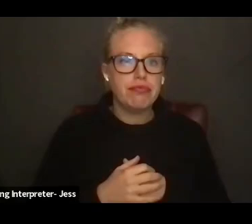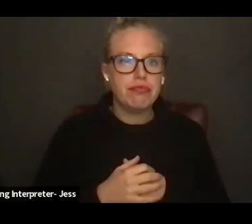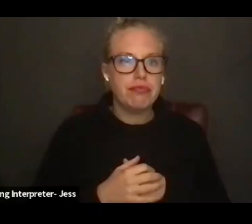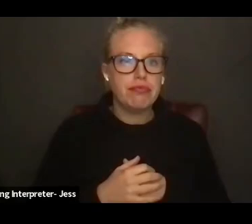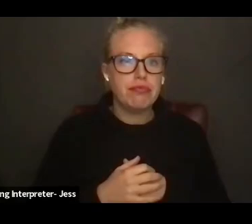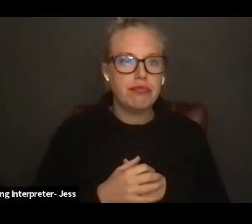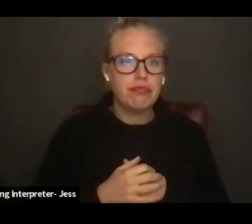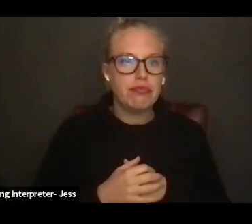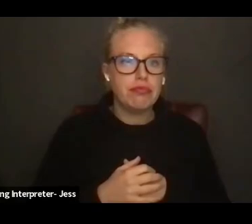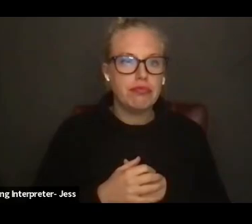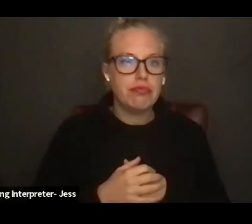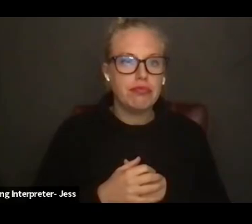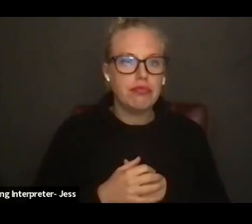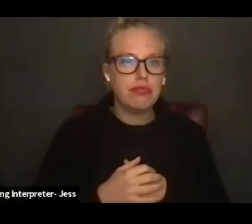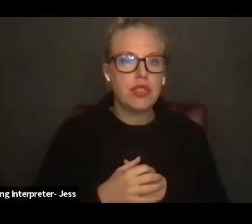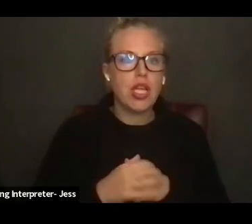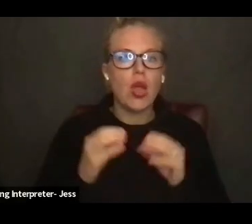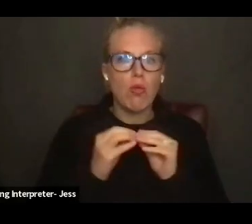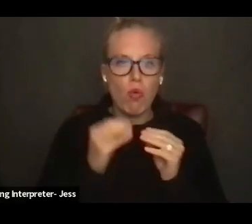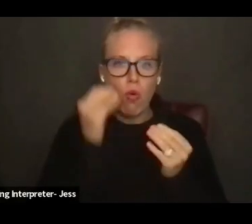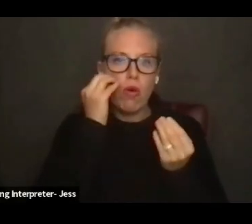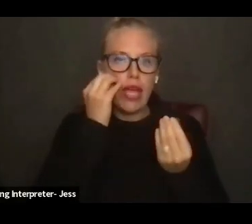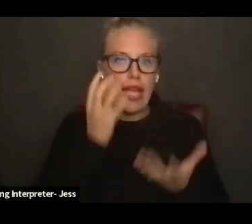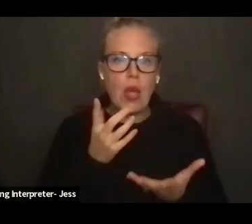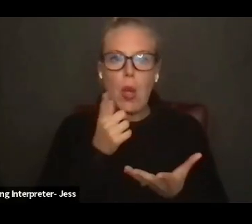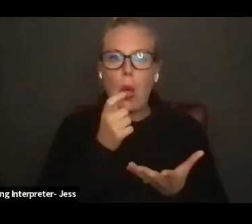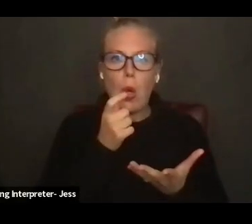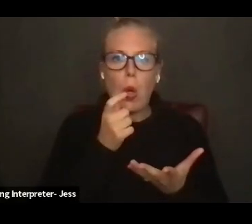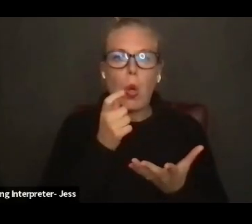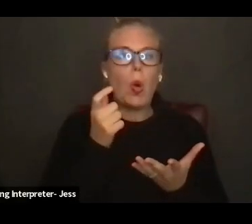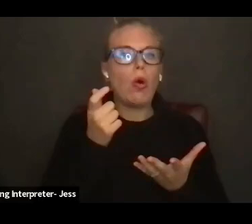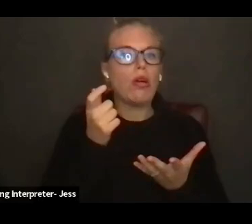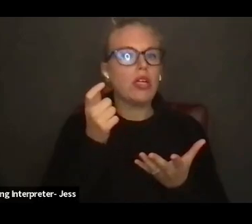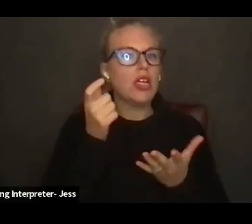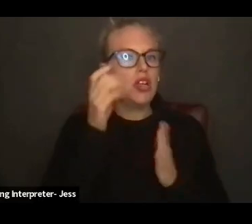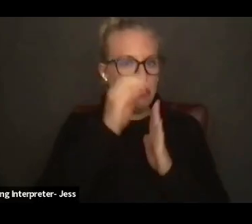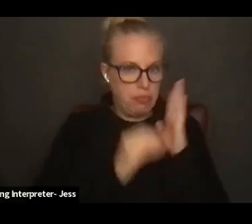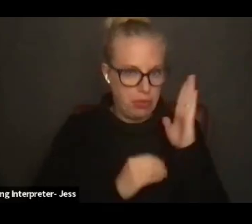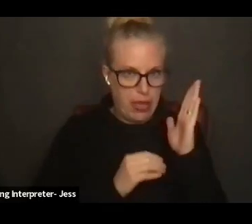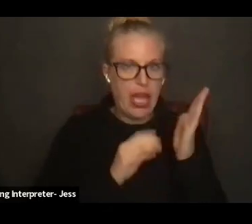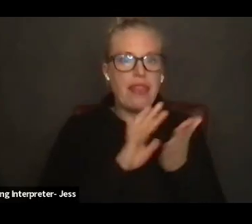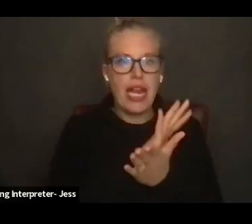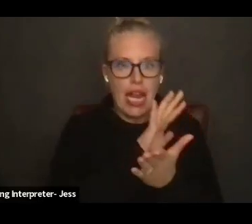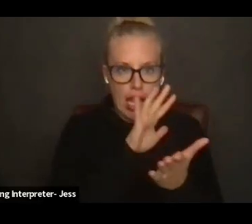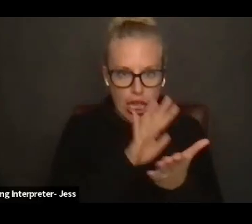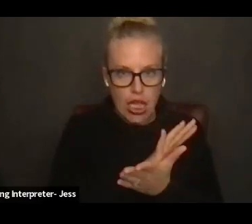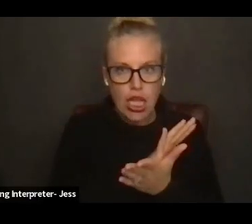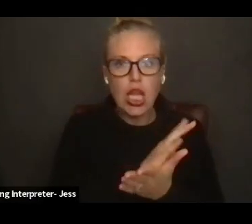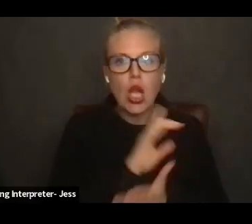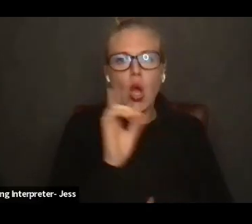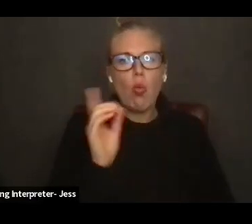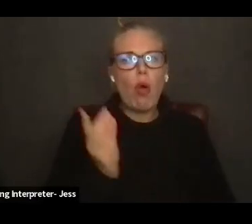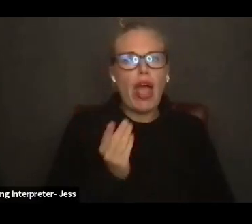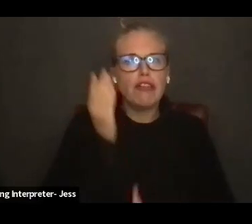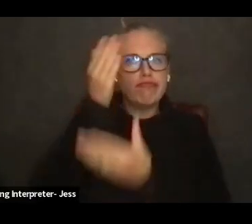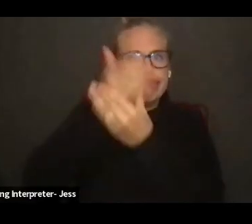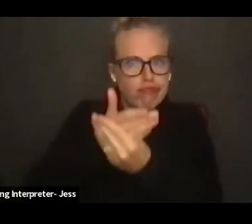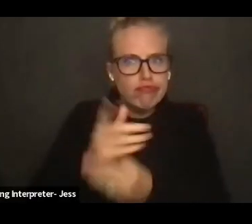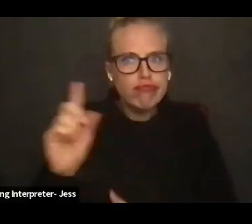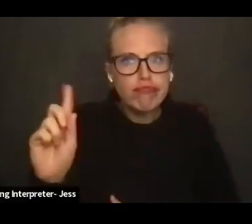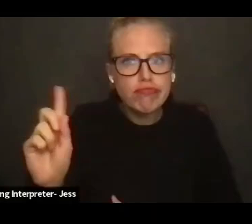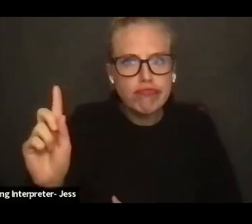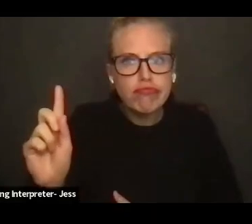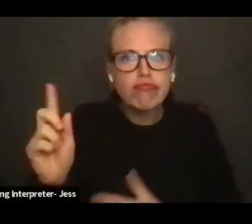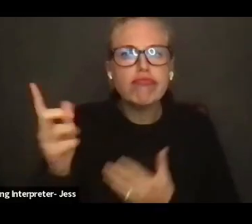And then you can see there's more information about who prepared the document. You put it, where do you put this? You put